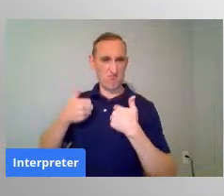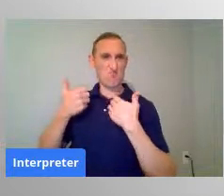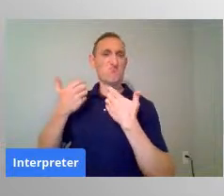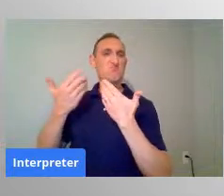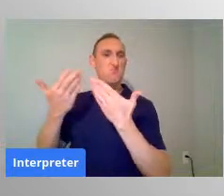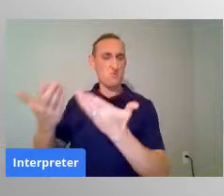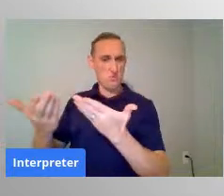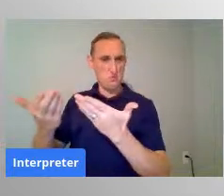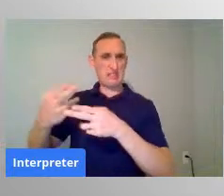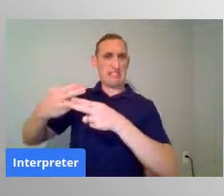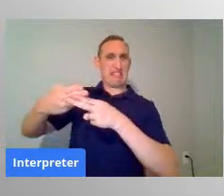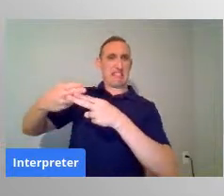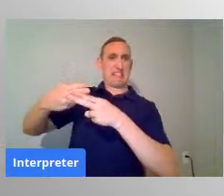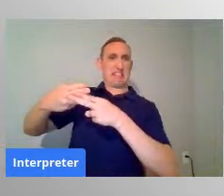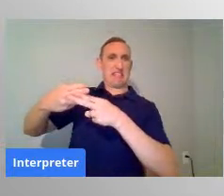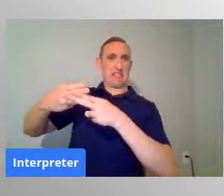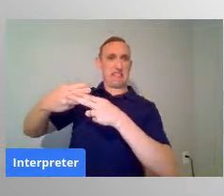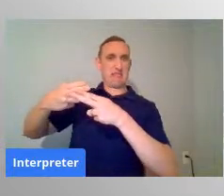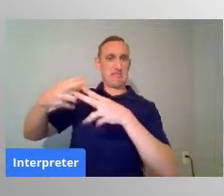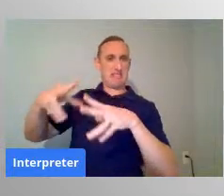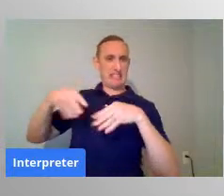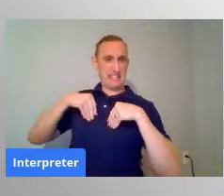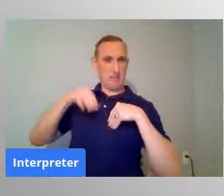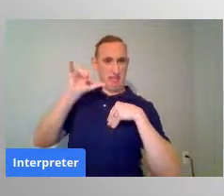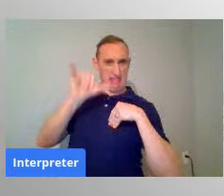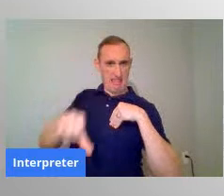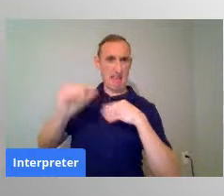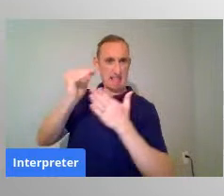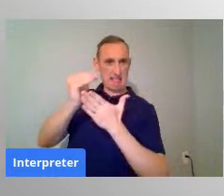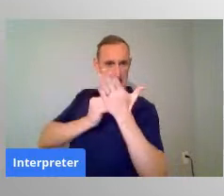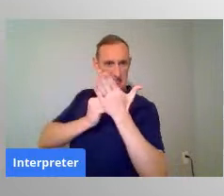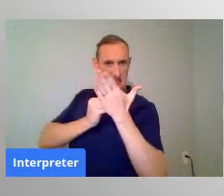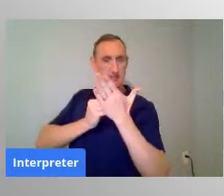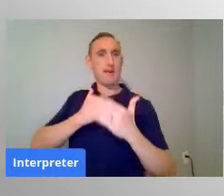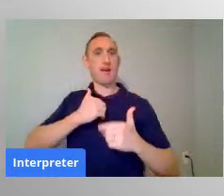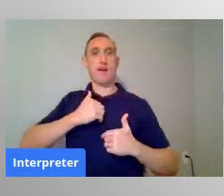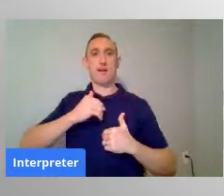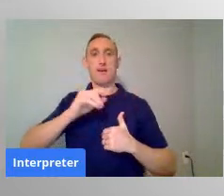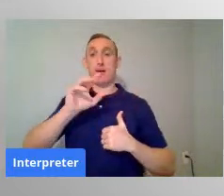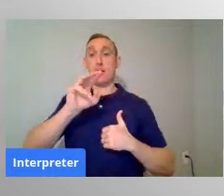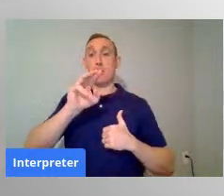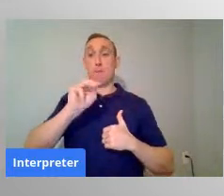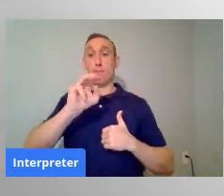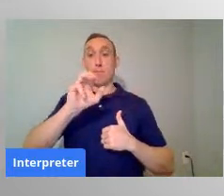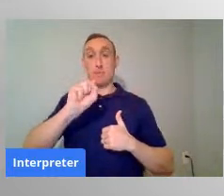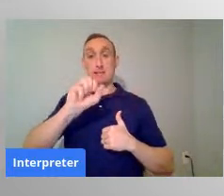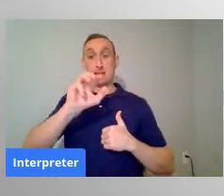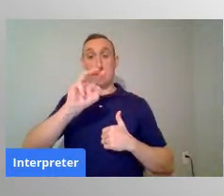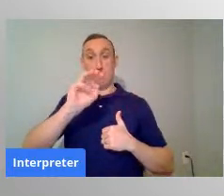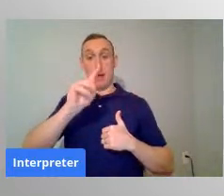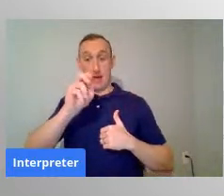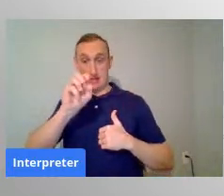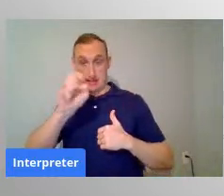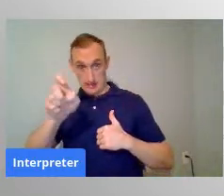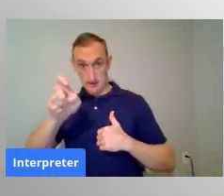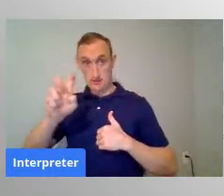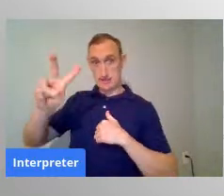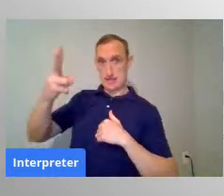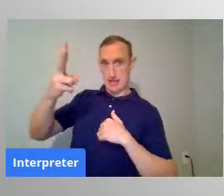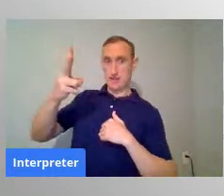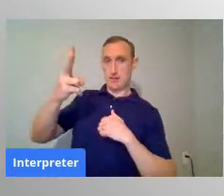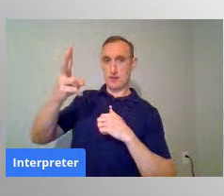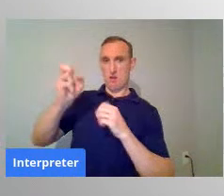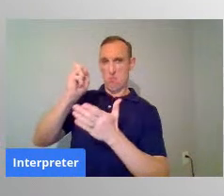as presented. Second. Okay, Mr. Davis made the motion and